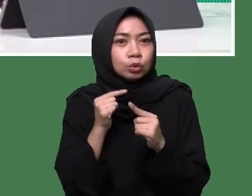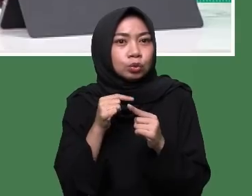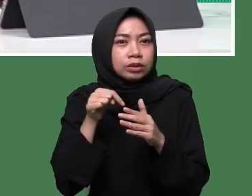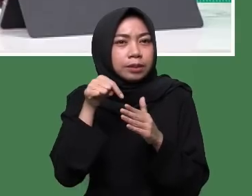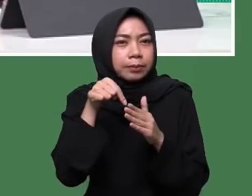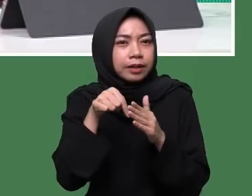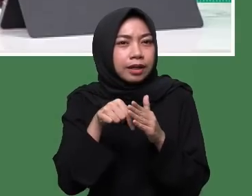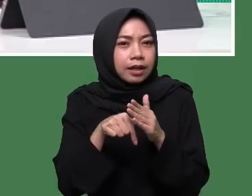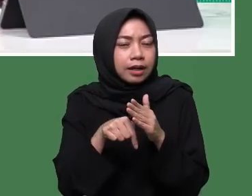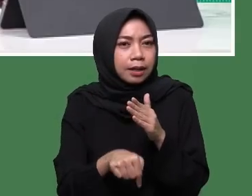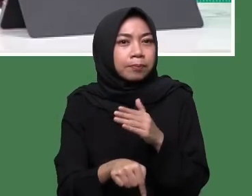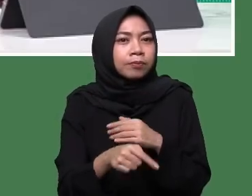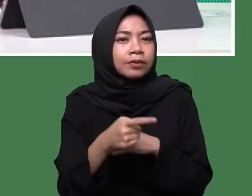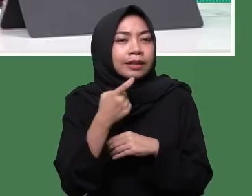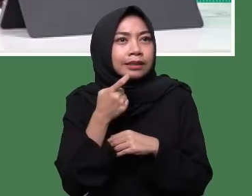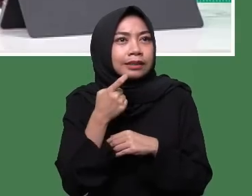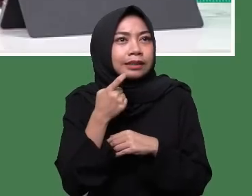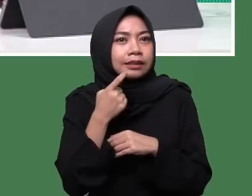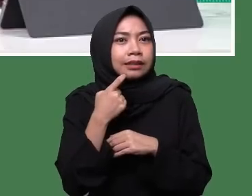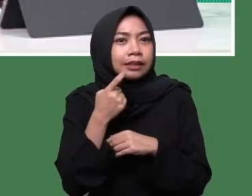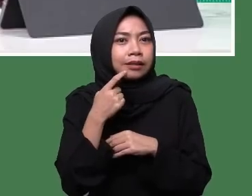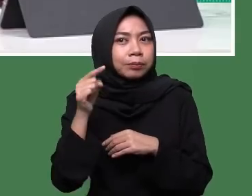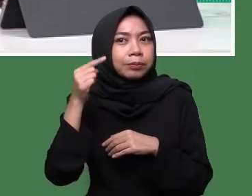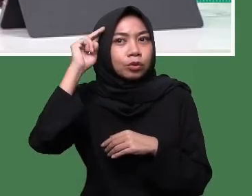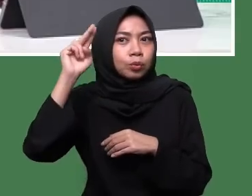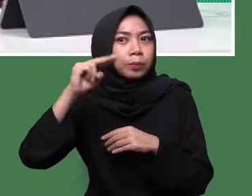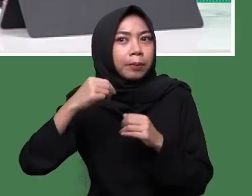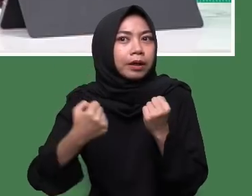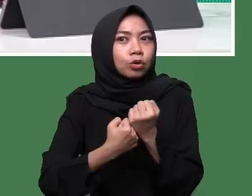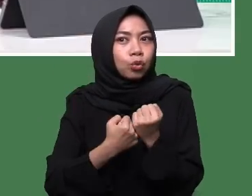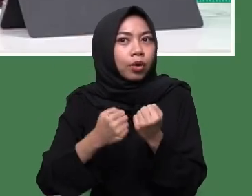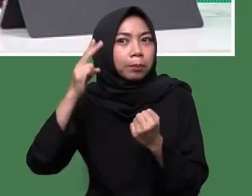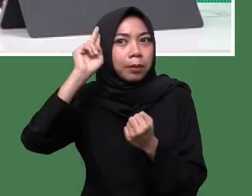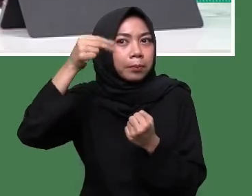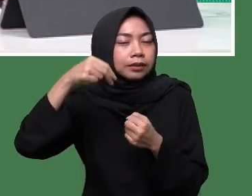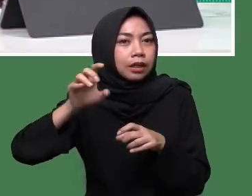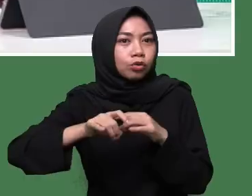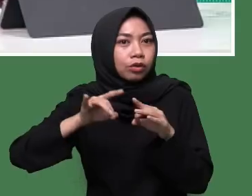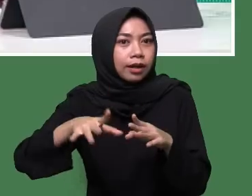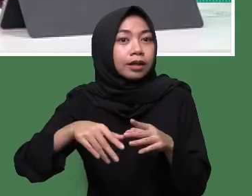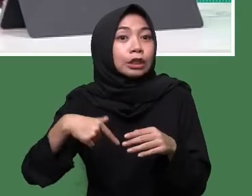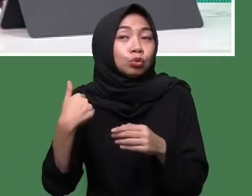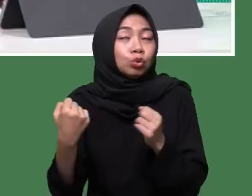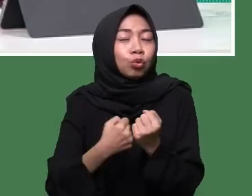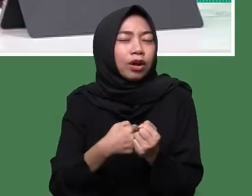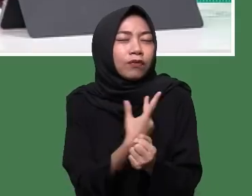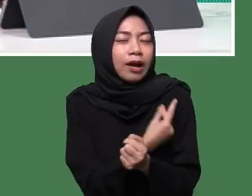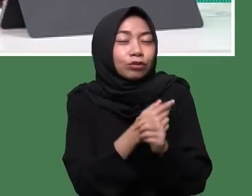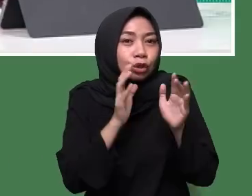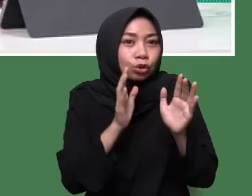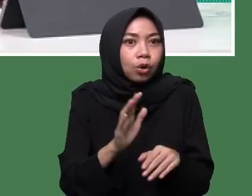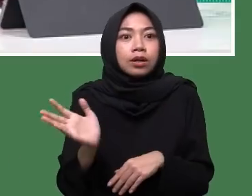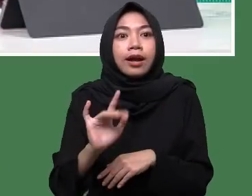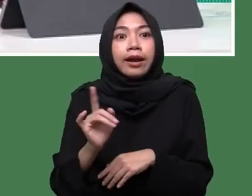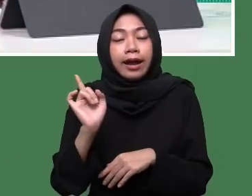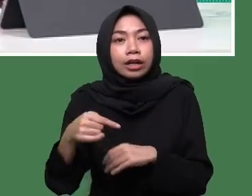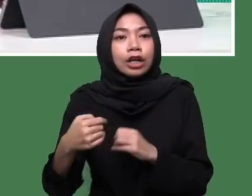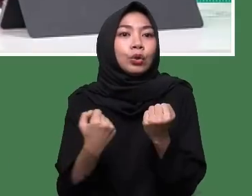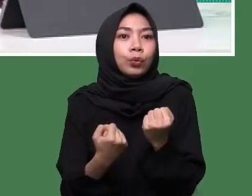the support from the Australian governments to Indonesia other than vaccines, but also other